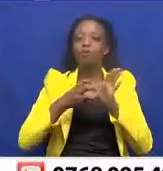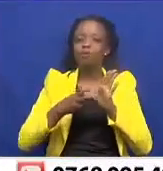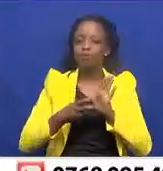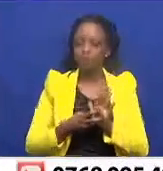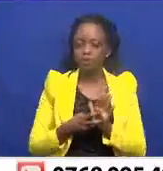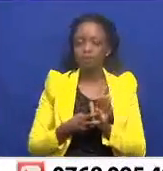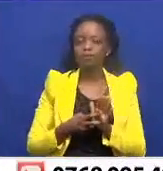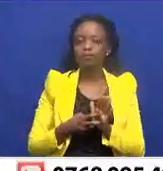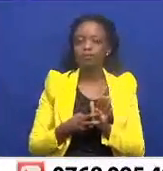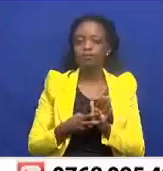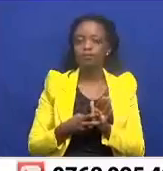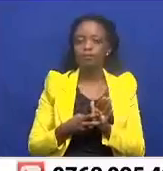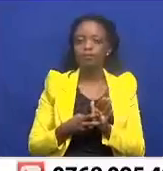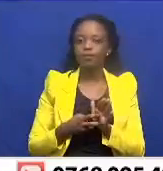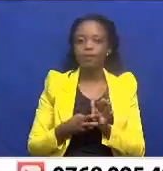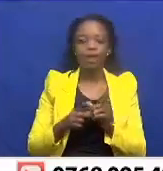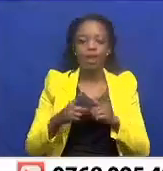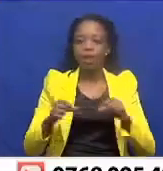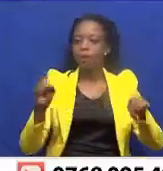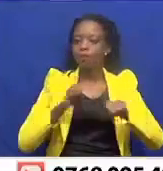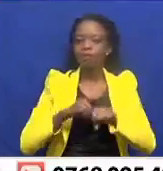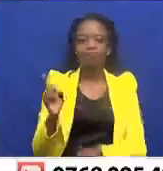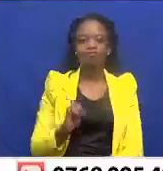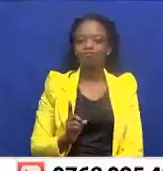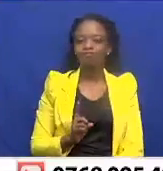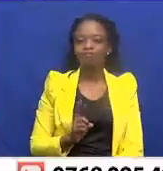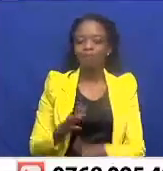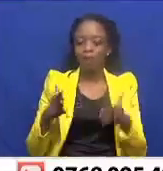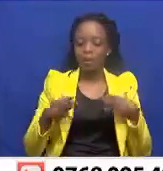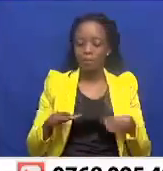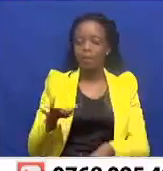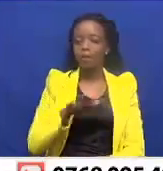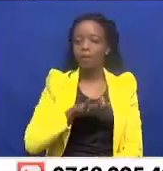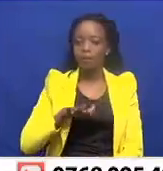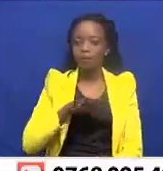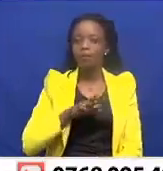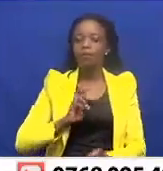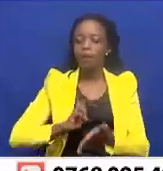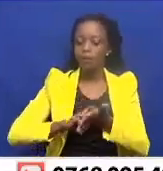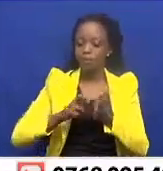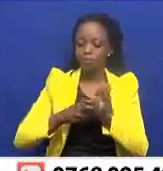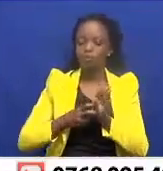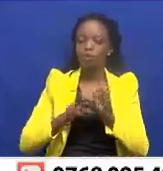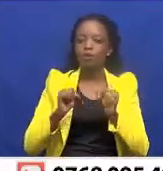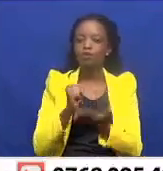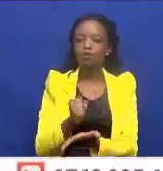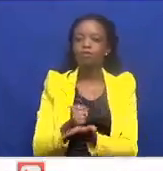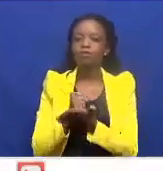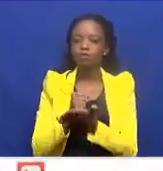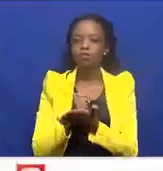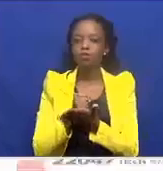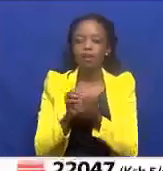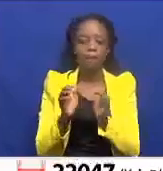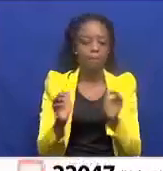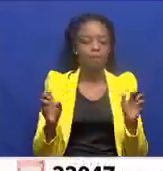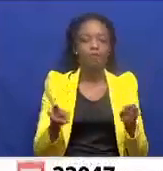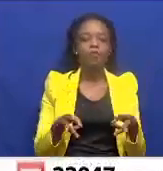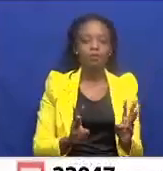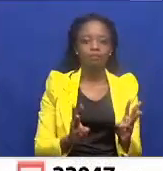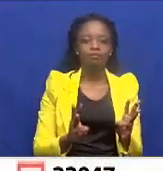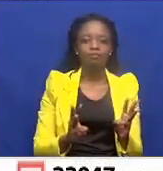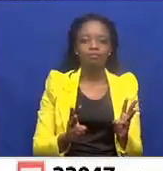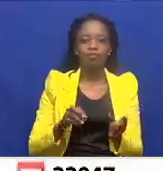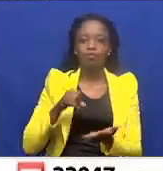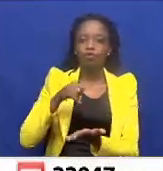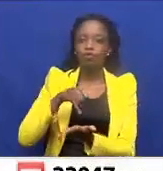hakuna kusukuma muda kwa vile wakaaji wa hapa ni mradi utawasaidia kivikubwa